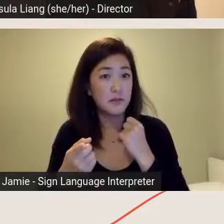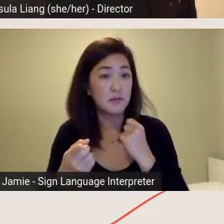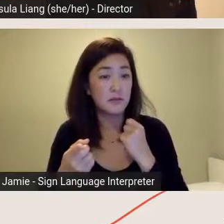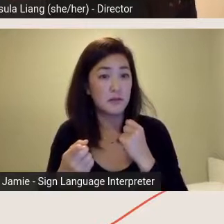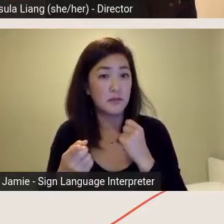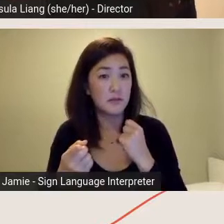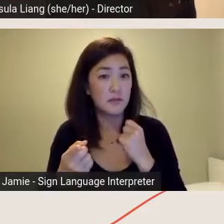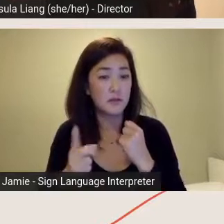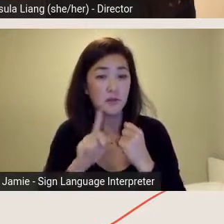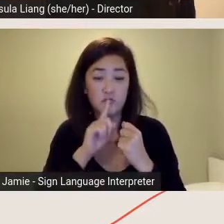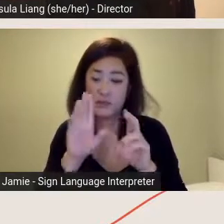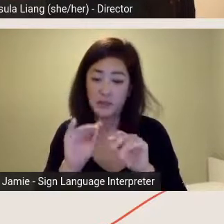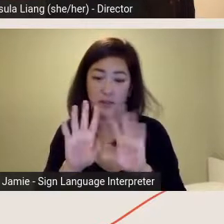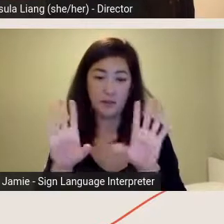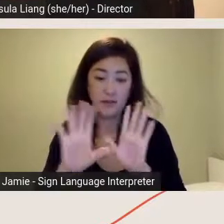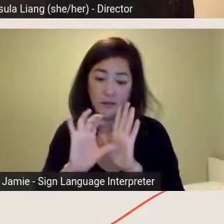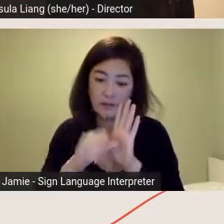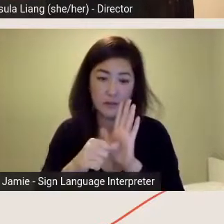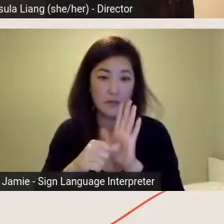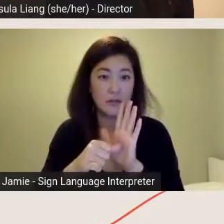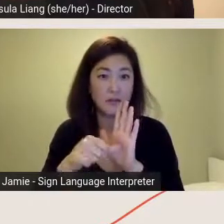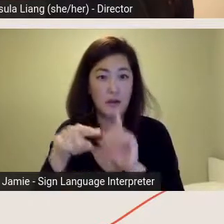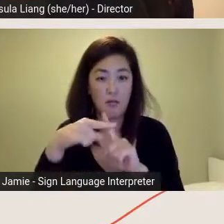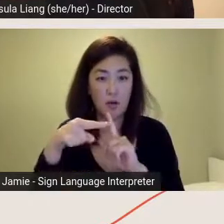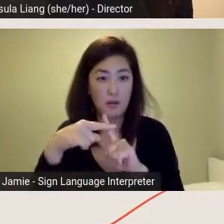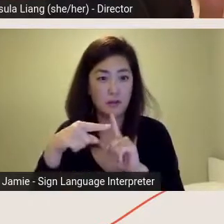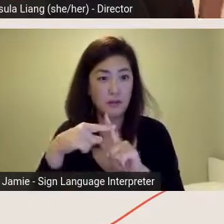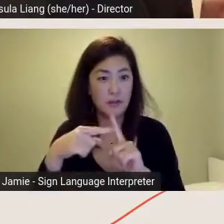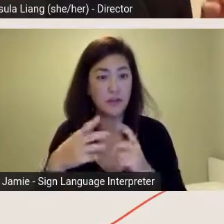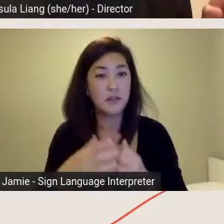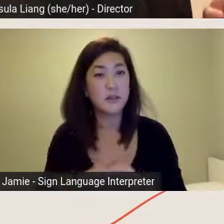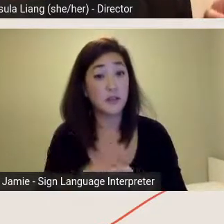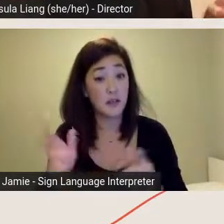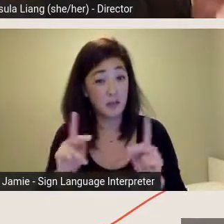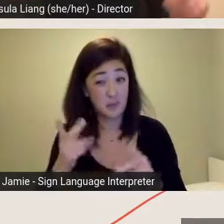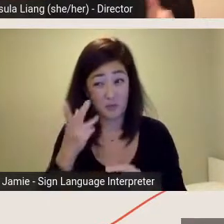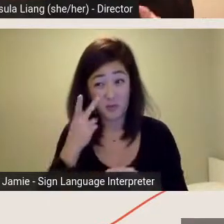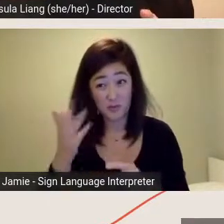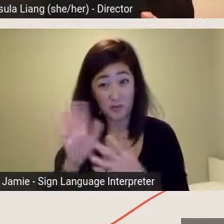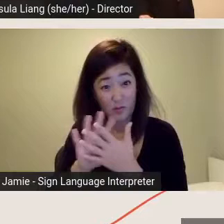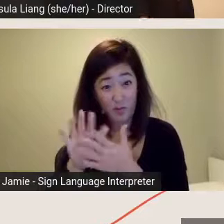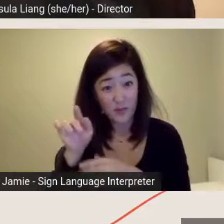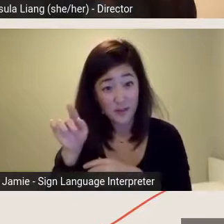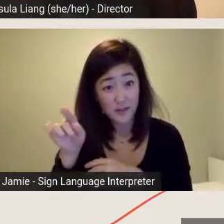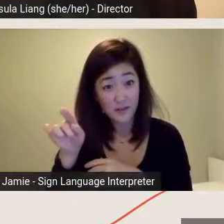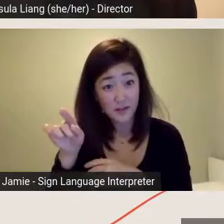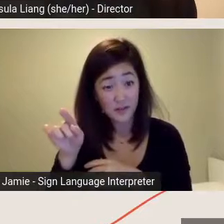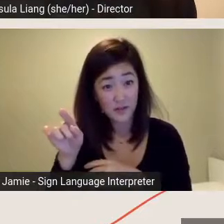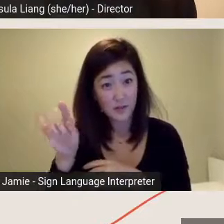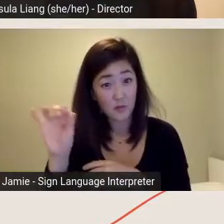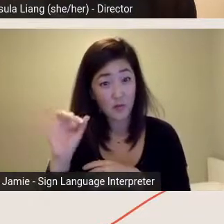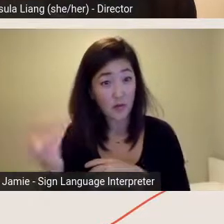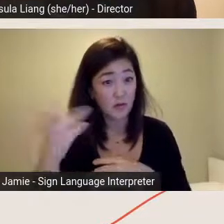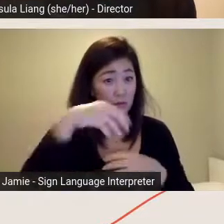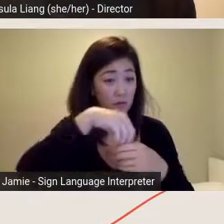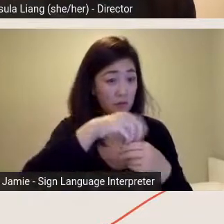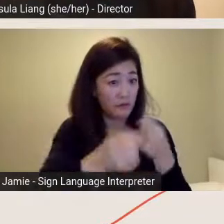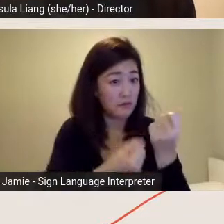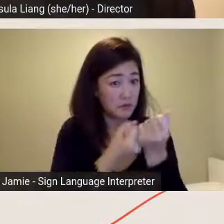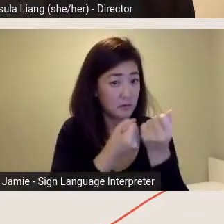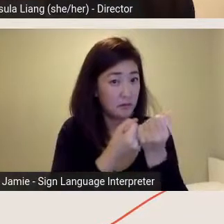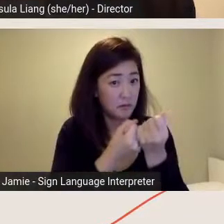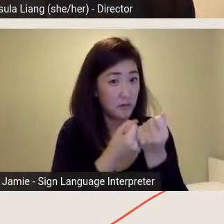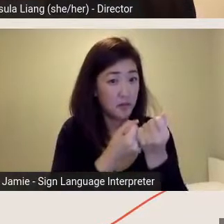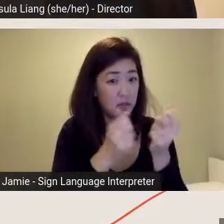very clear cut to them. And so folks that I think you saw in this film were also like very much in support of